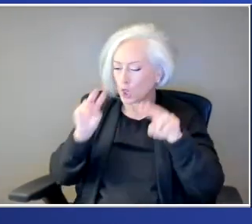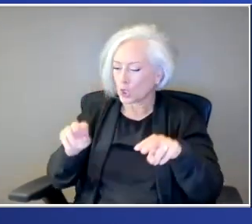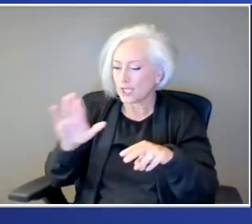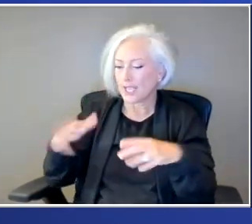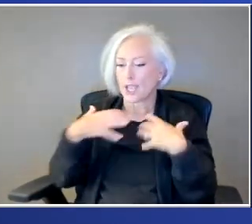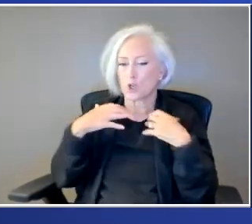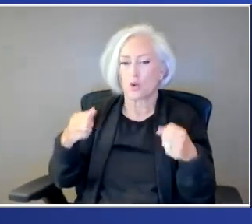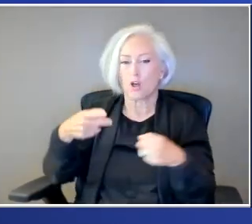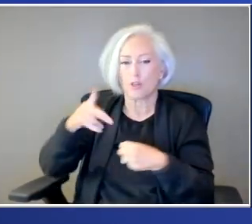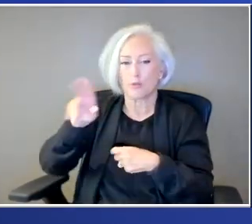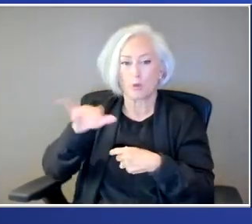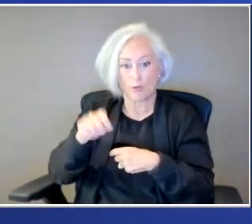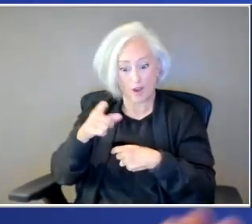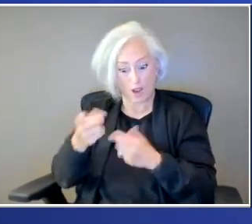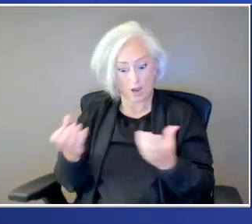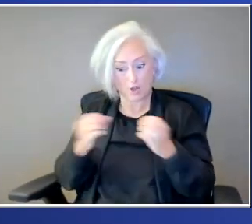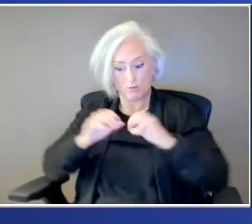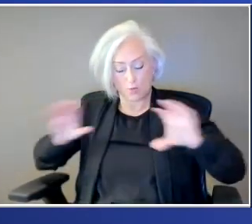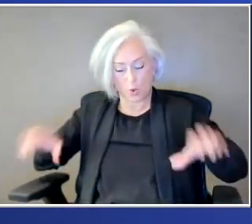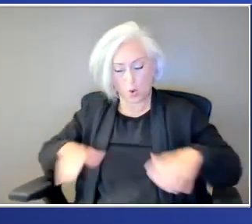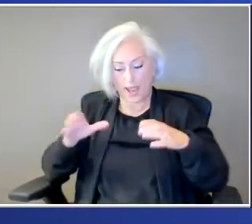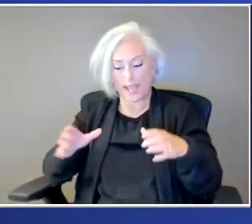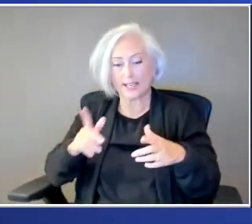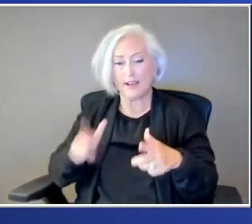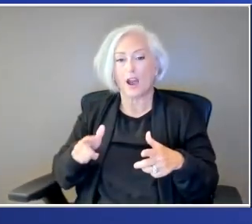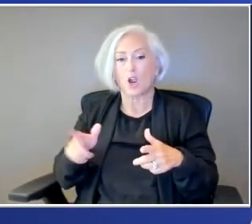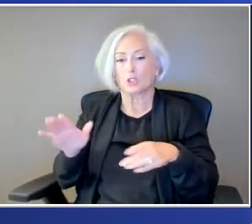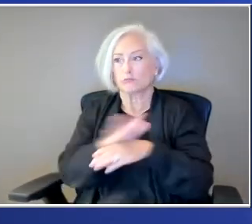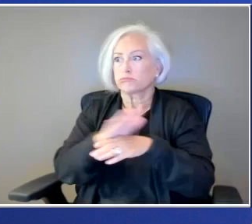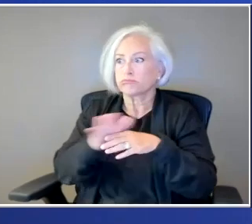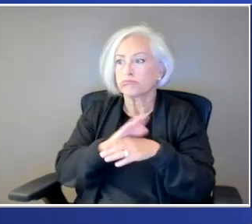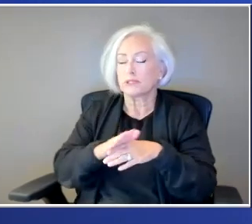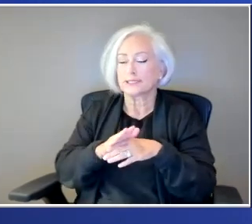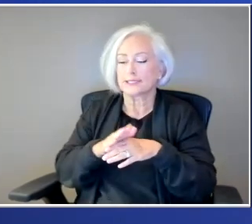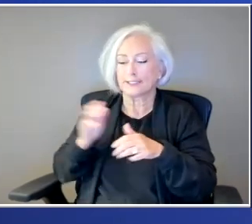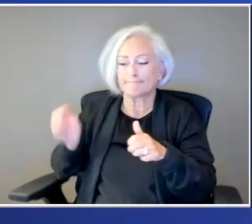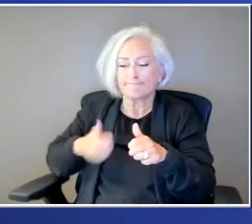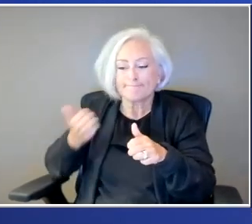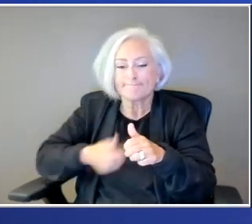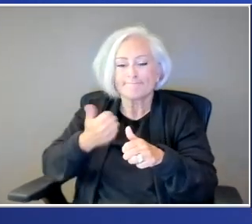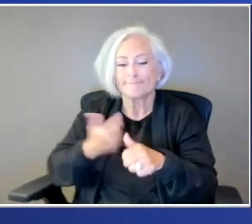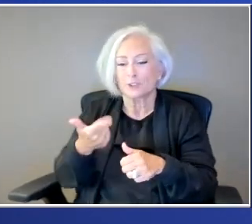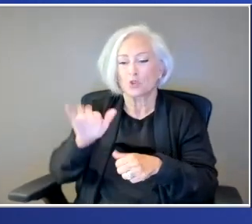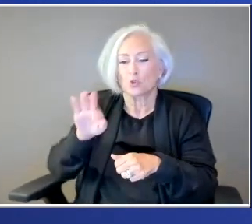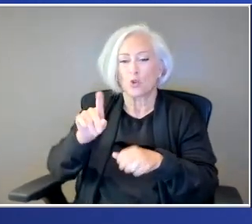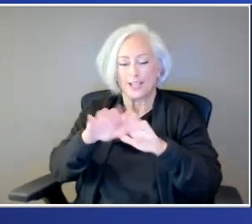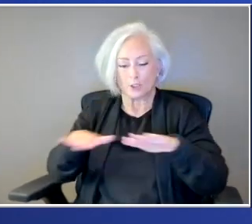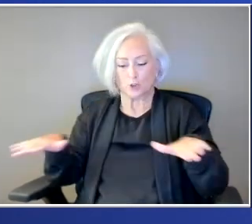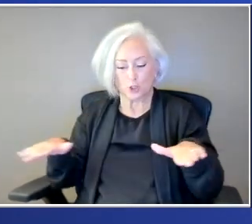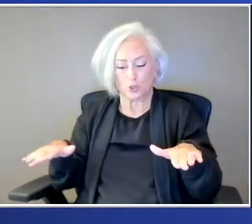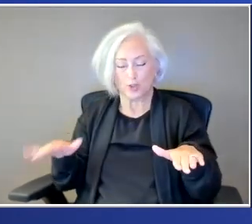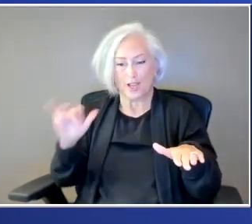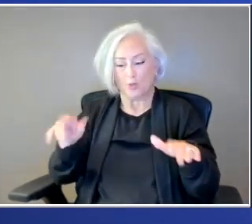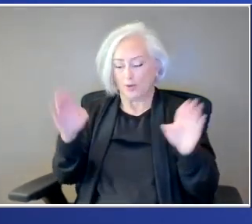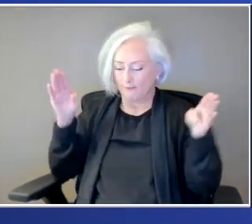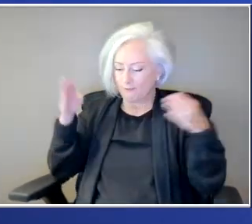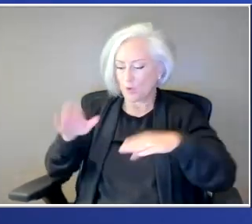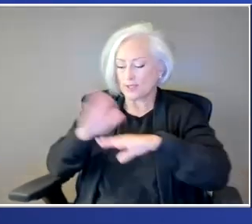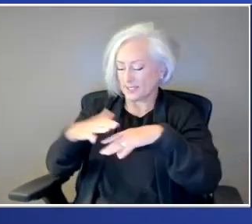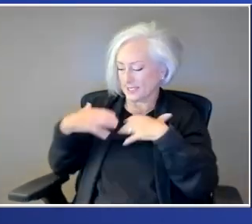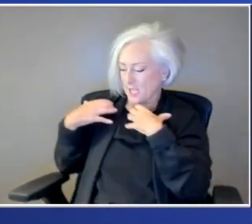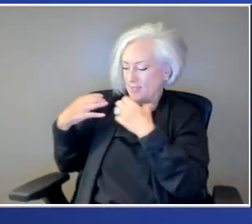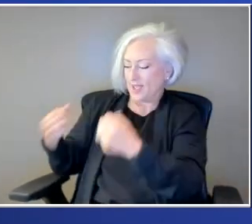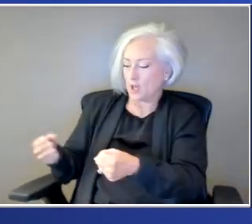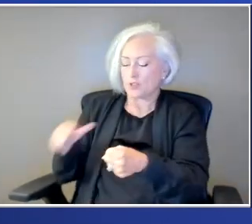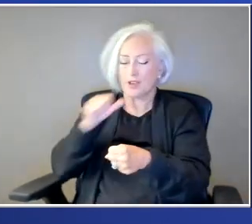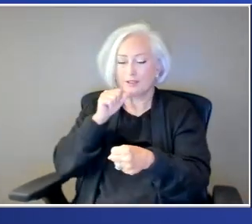more active? Are you better able to run around with your grandkids? You know, the health measures that we really want to focus on rather than, you know, getting down, because that can take us down